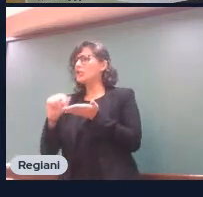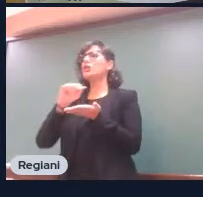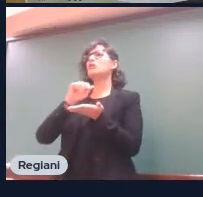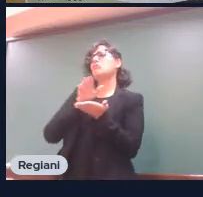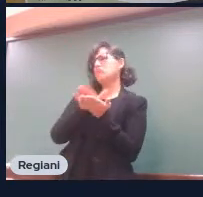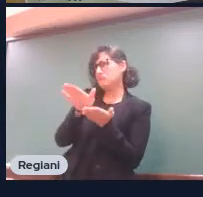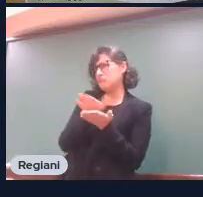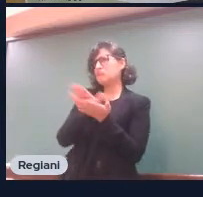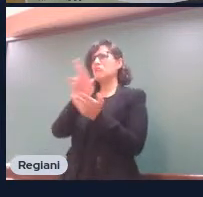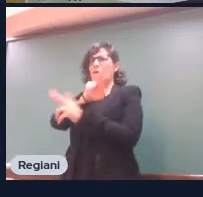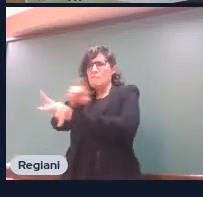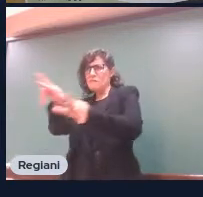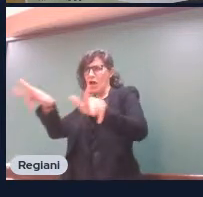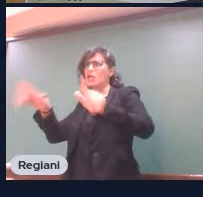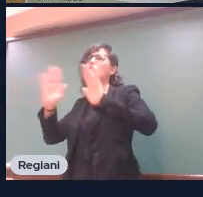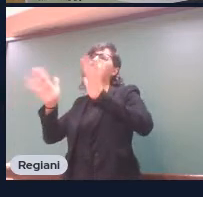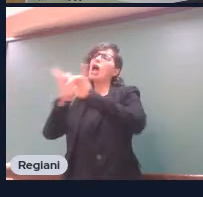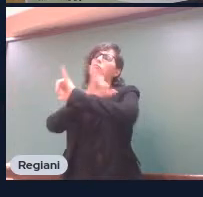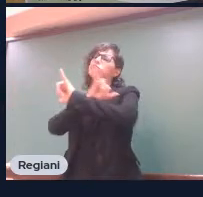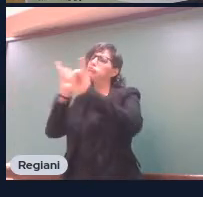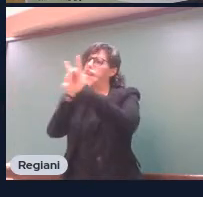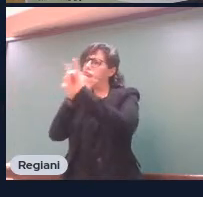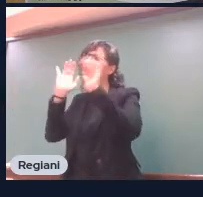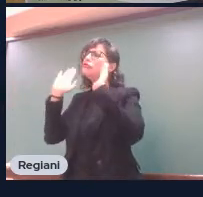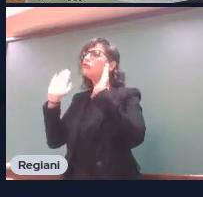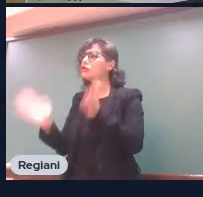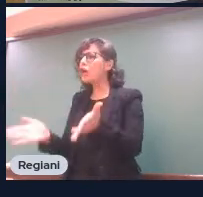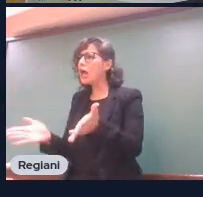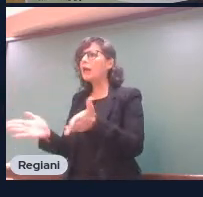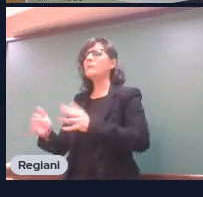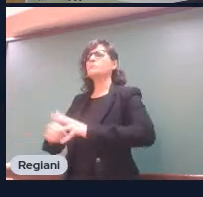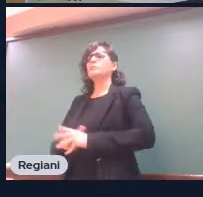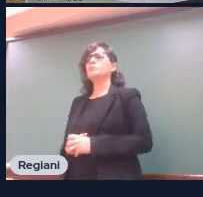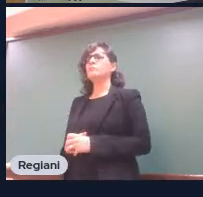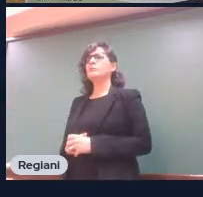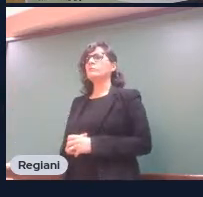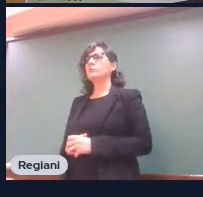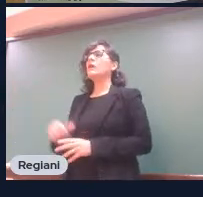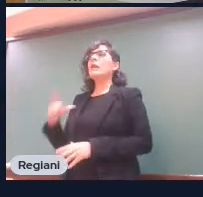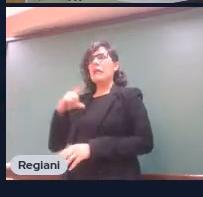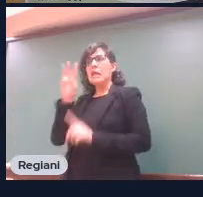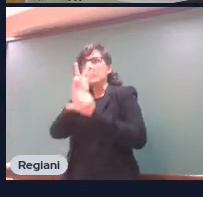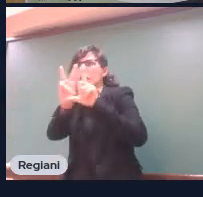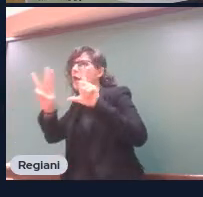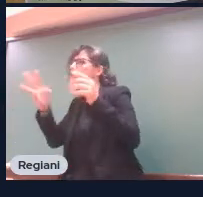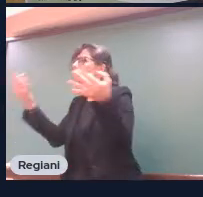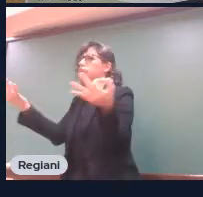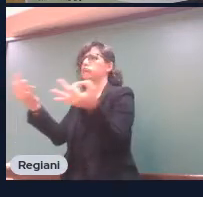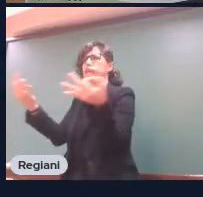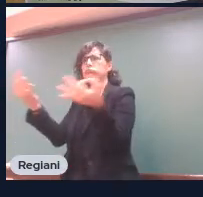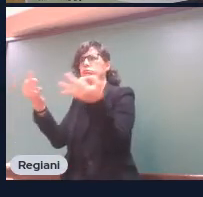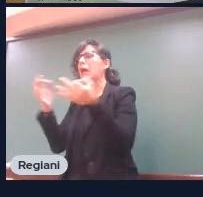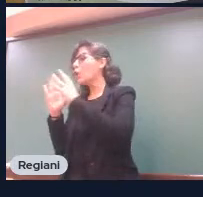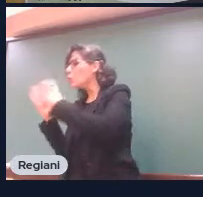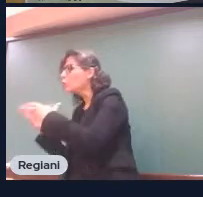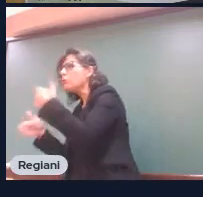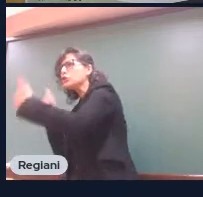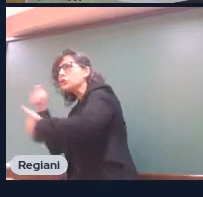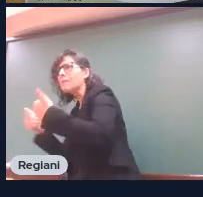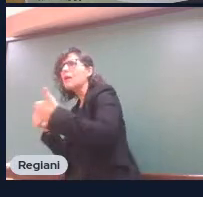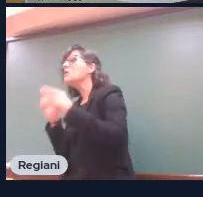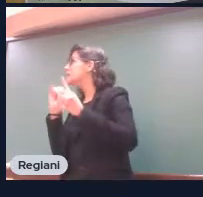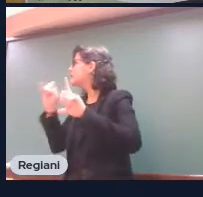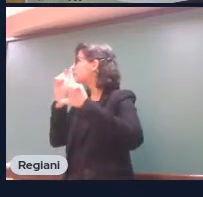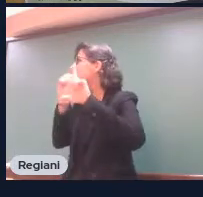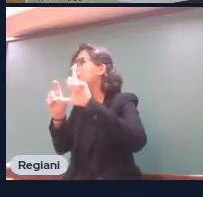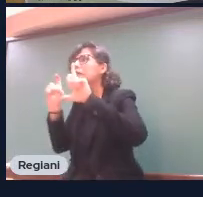coming in. It is being advertised. They have a very professional website, all these working groups. If you click on that one, you